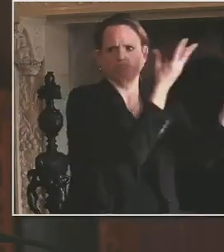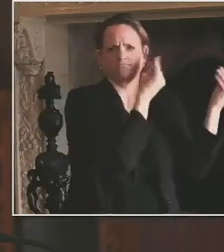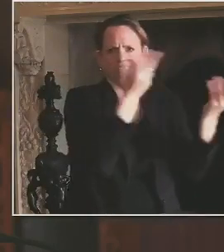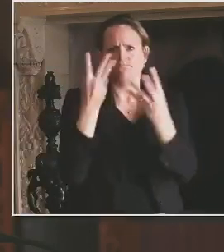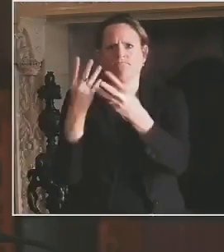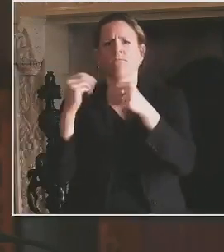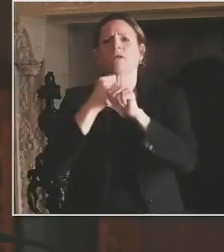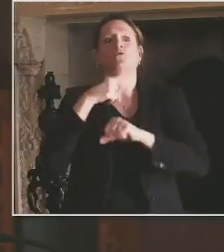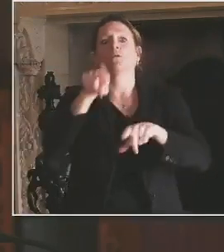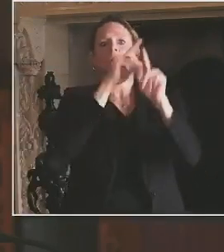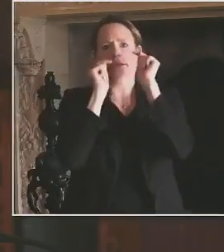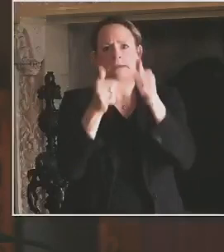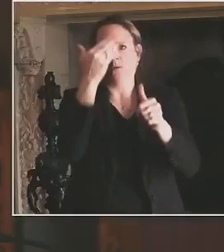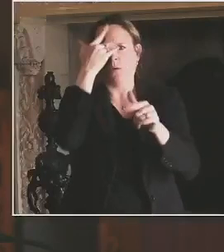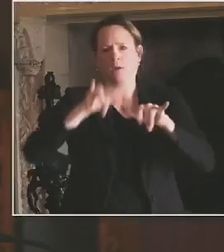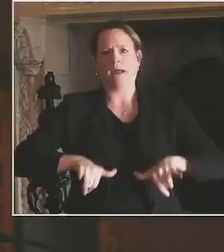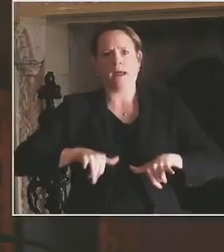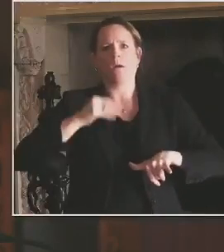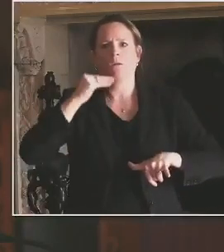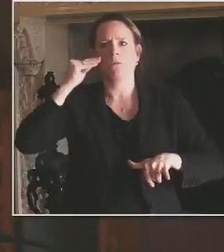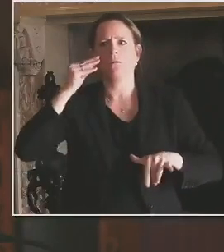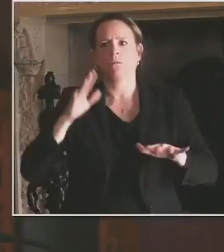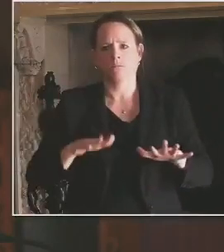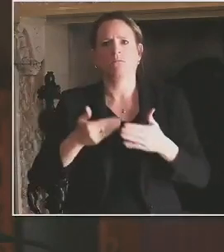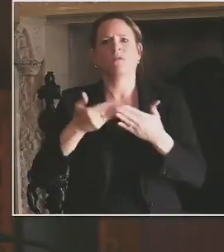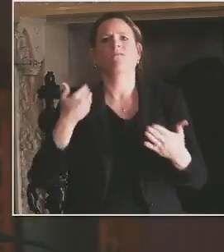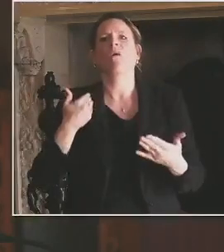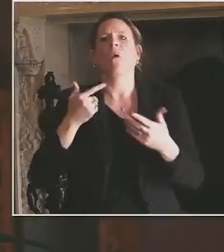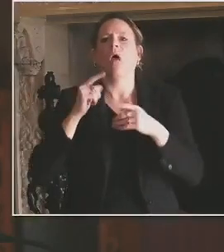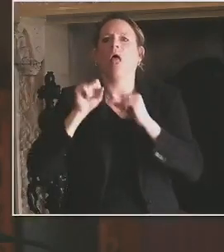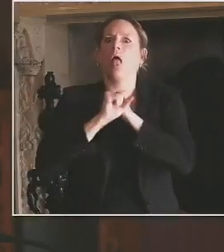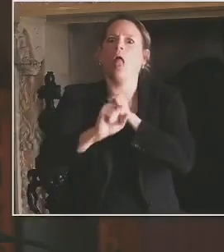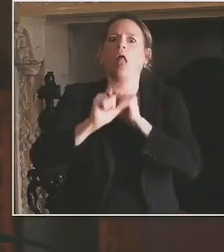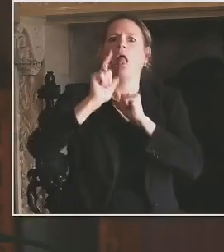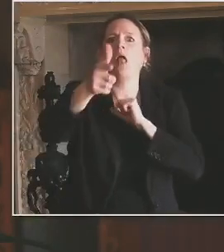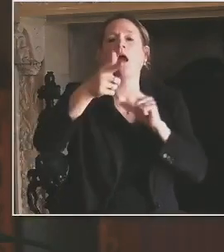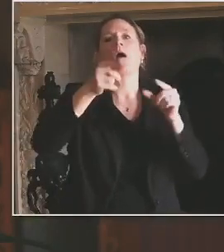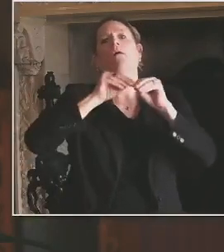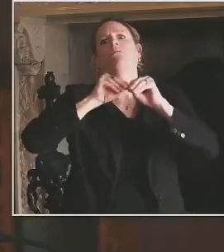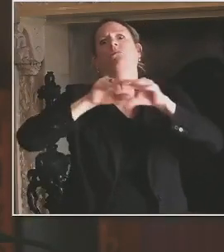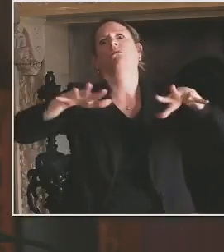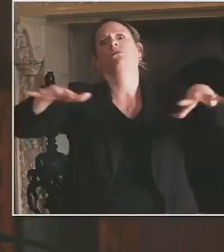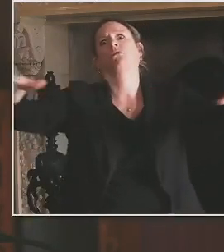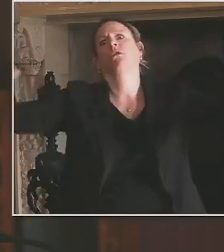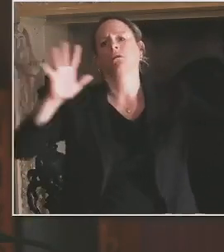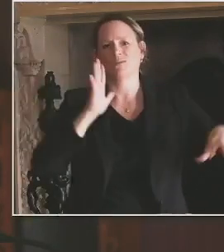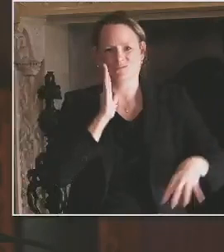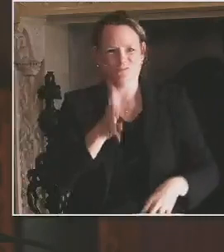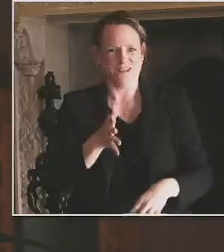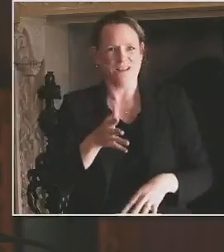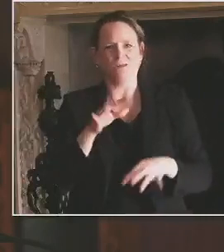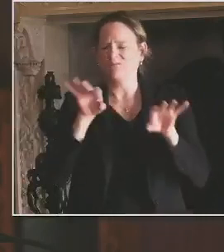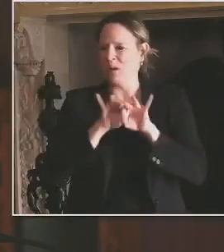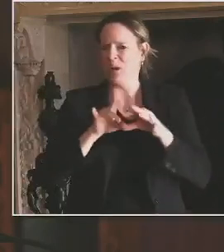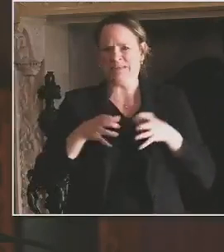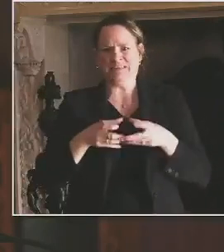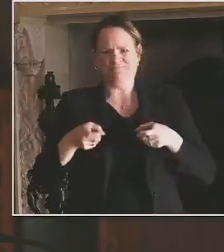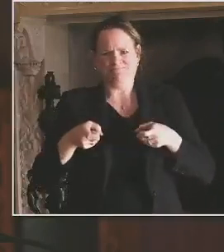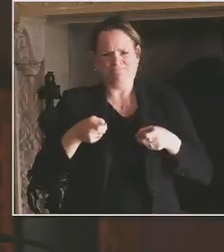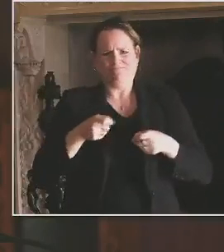get tested, do the things they need to do to help stop the spread that is, you know, part of, right, how we box in this virus. And so that whole continuum